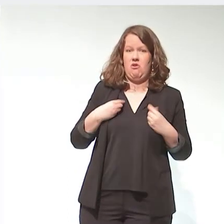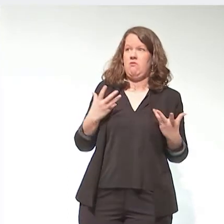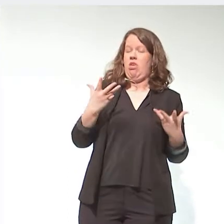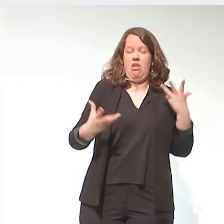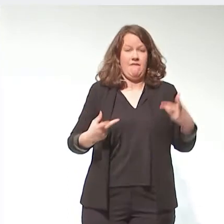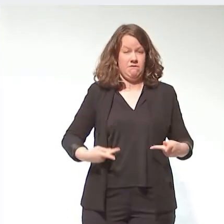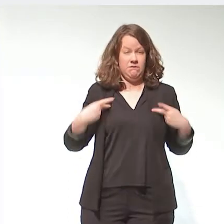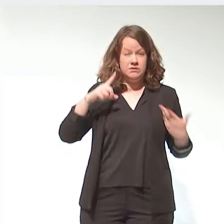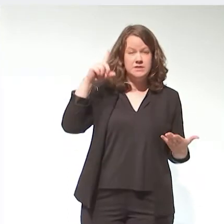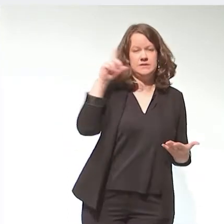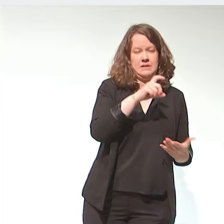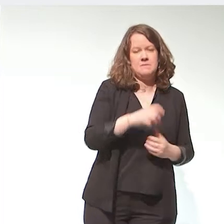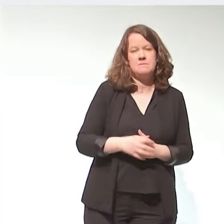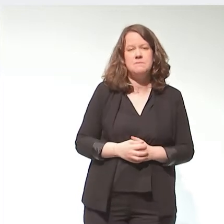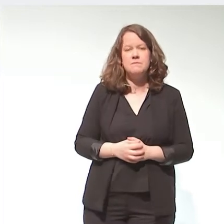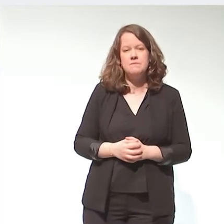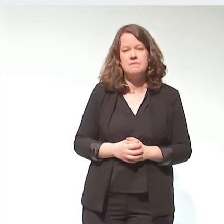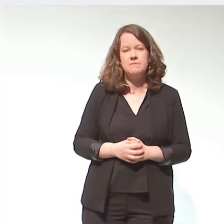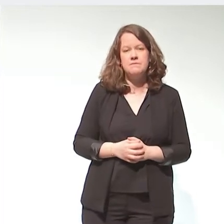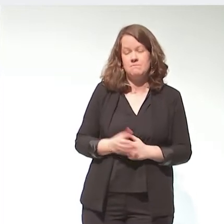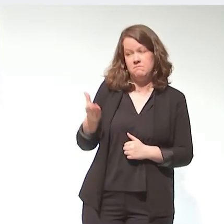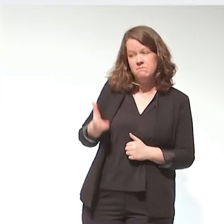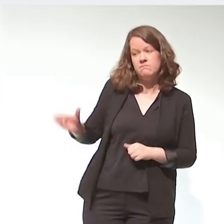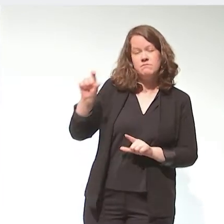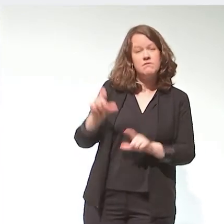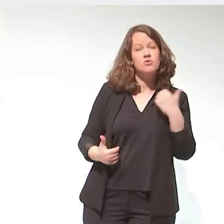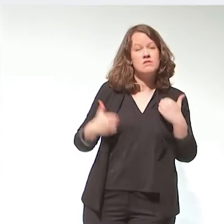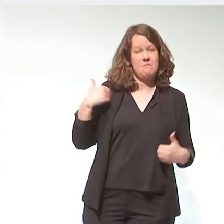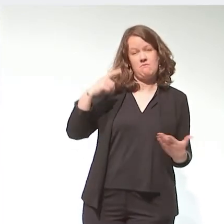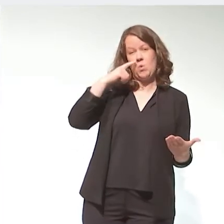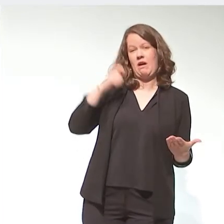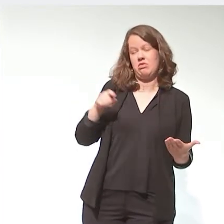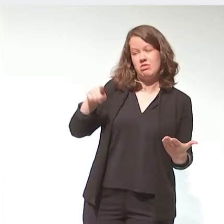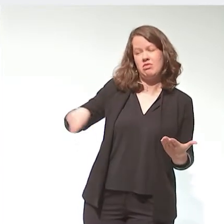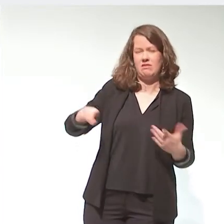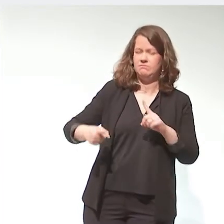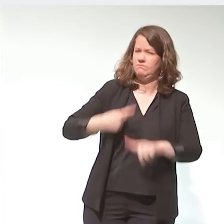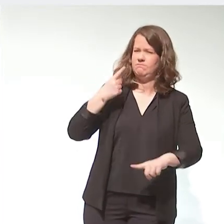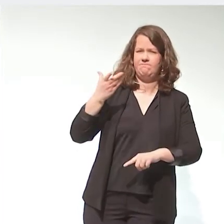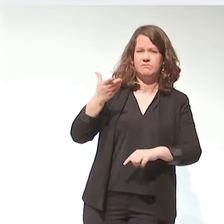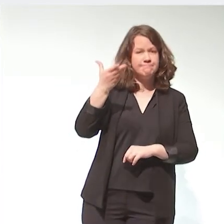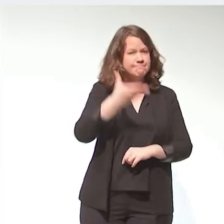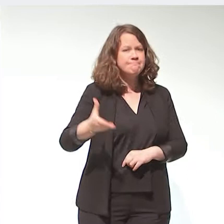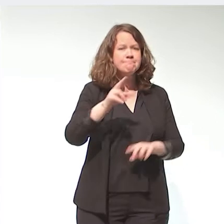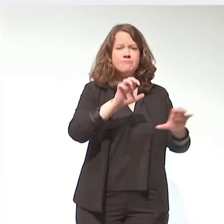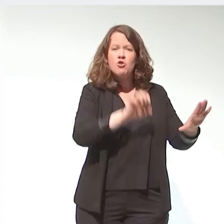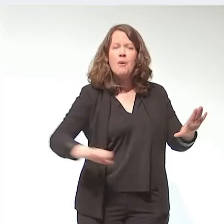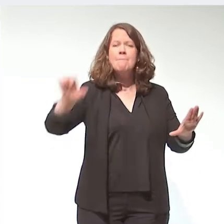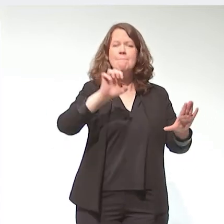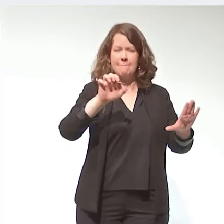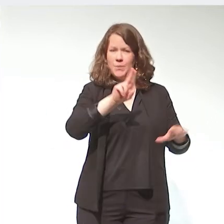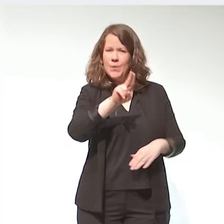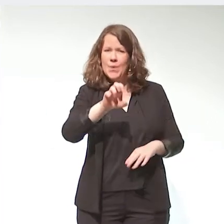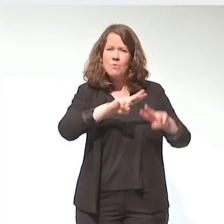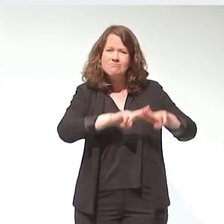a lack of security and basic services. I believe it's absolutely necessary